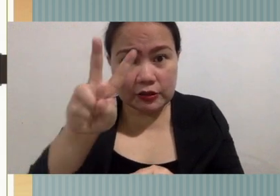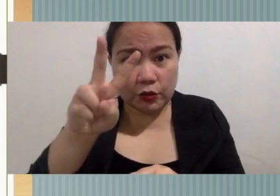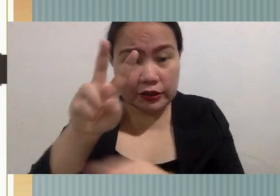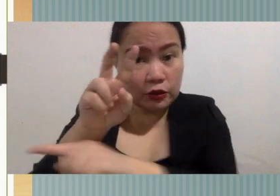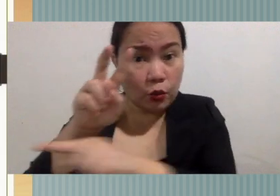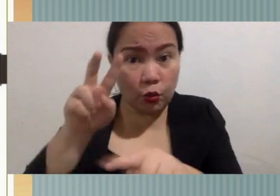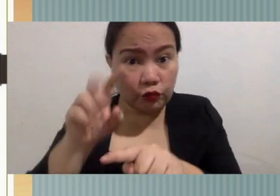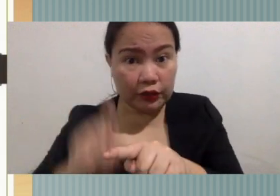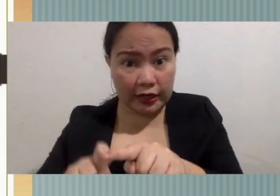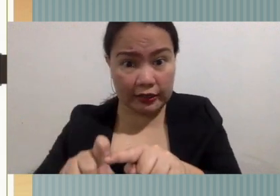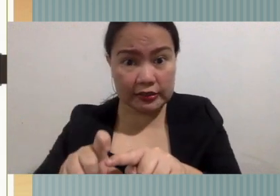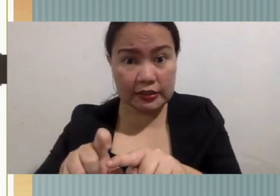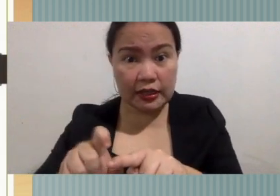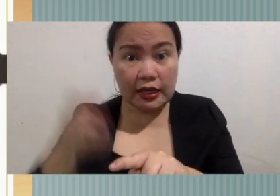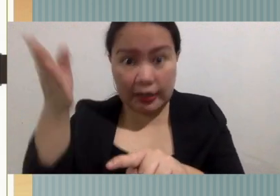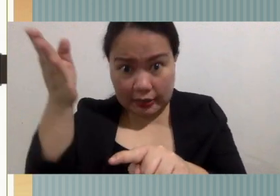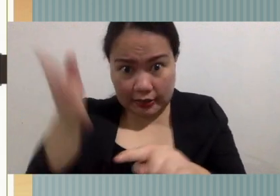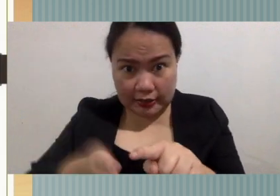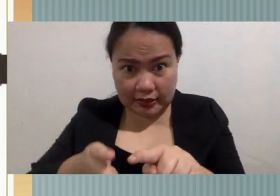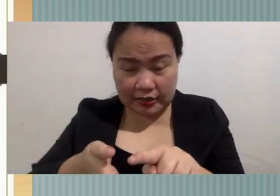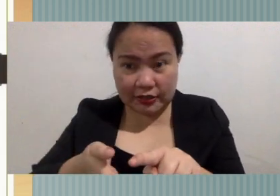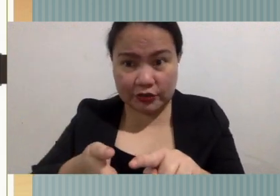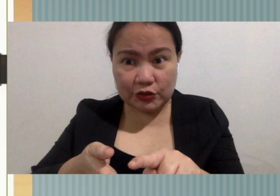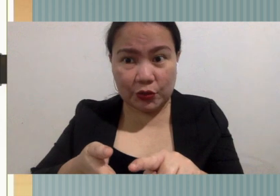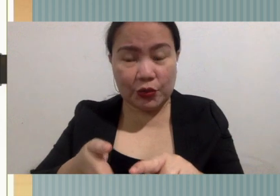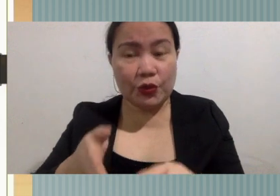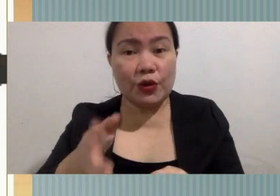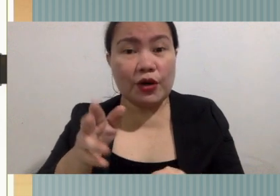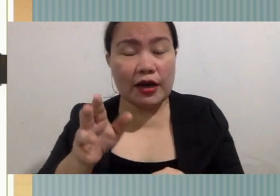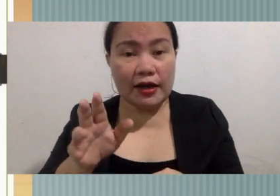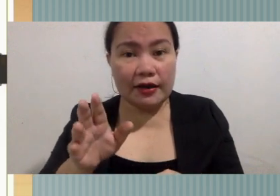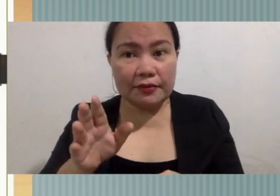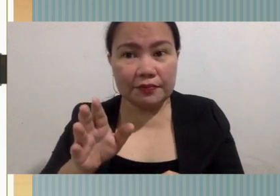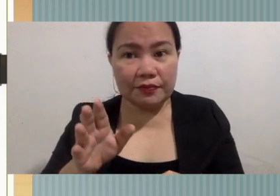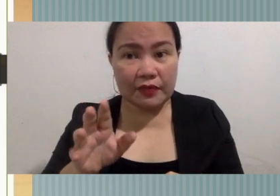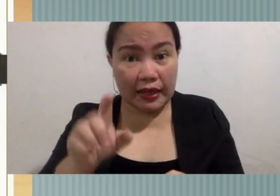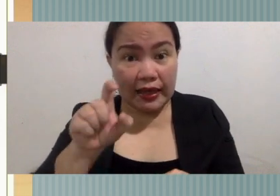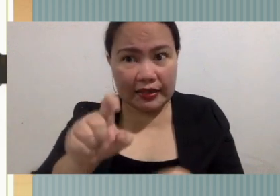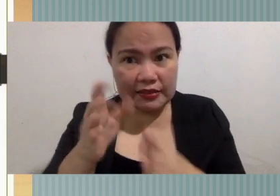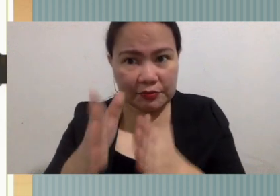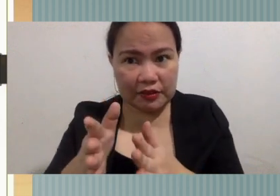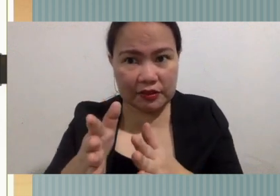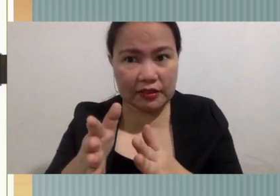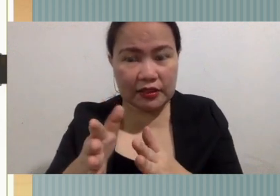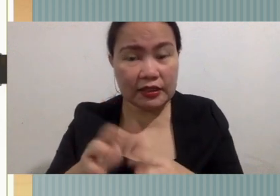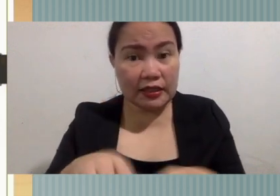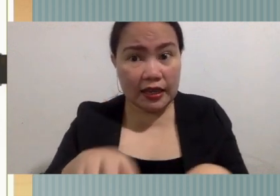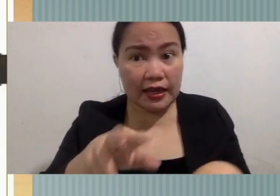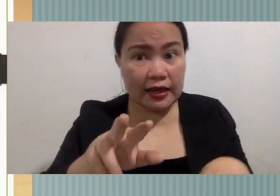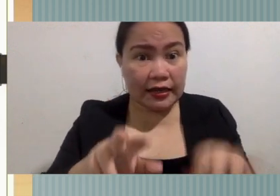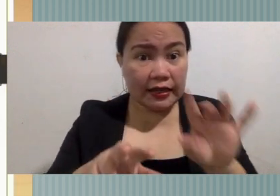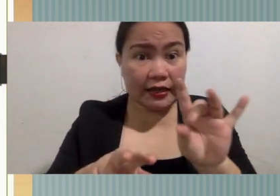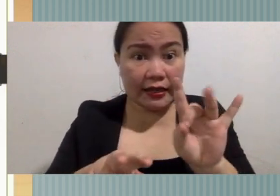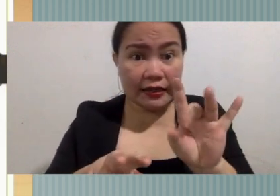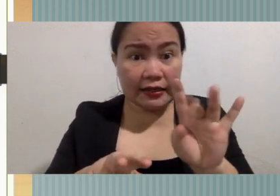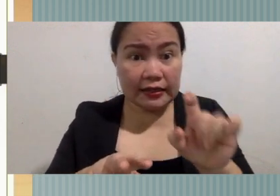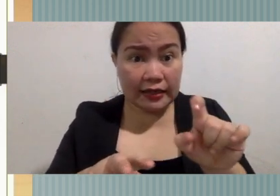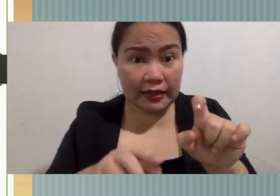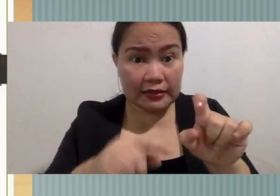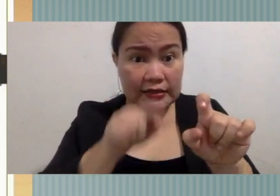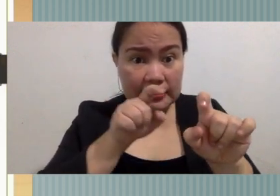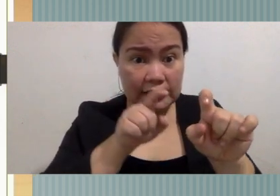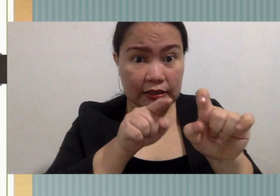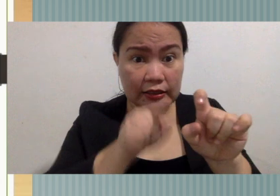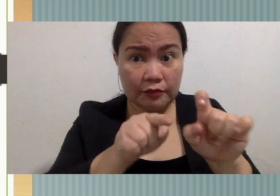x. Copy the sign, which is positive, and then 18x divided by 3x, the